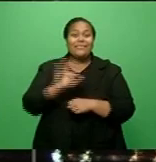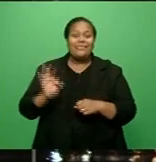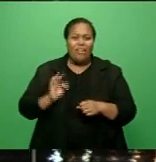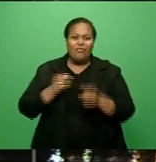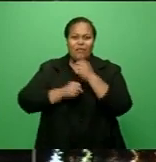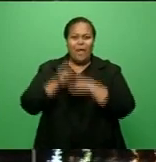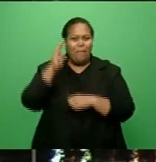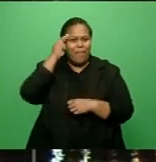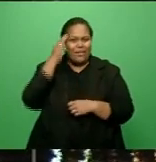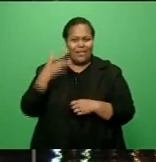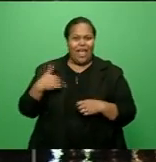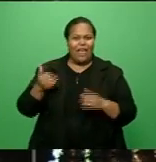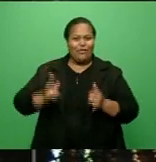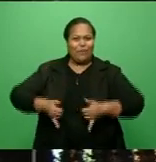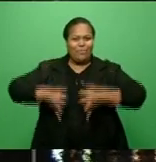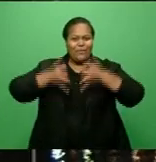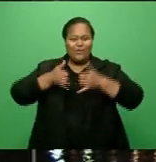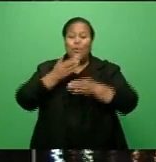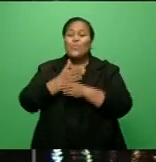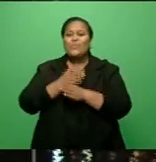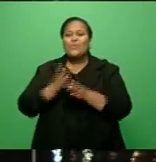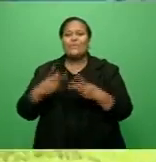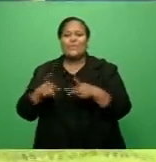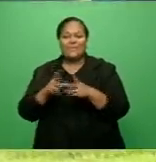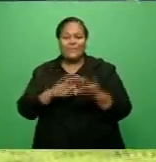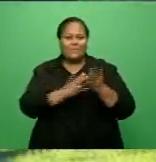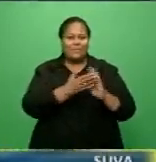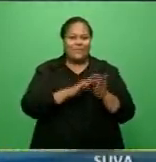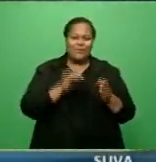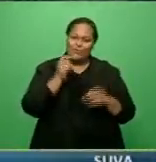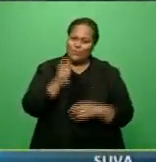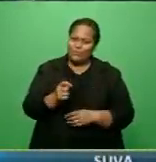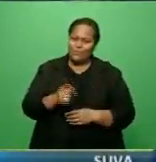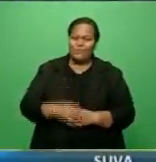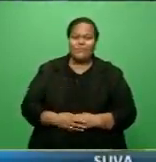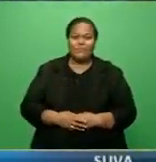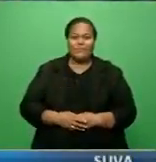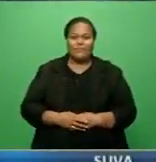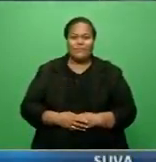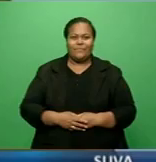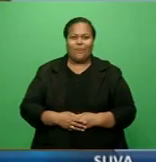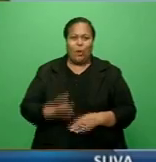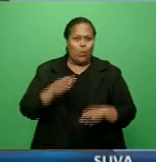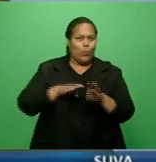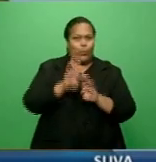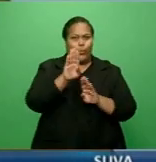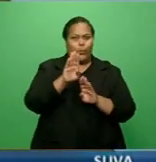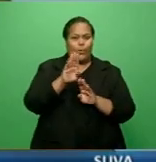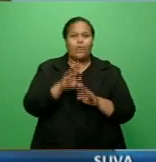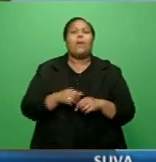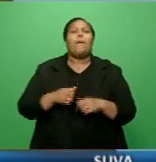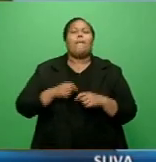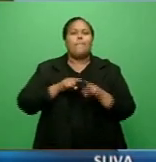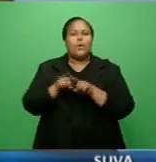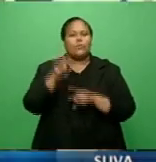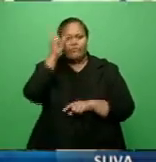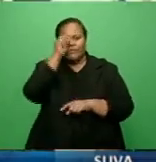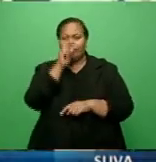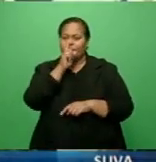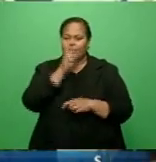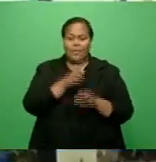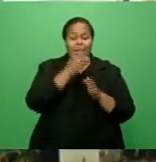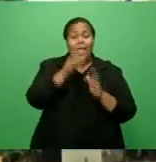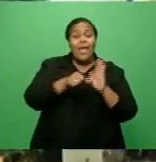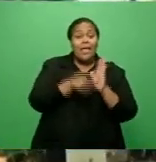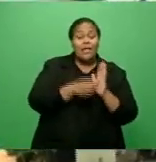and communities. Pranita Prakash has more. There has been a spike in the number of Fijians aged between 25